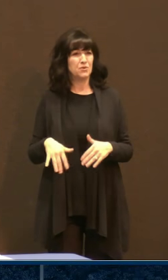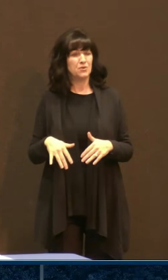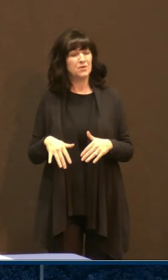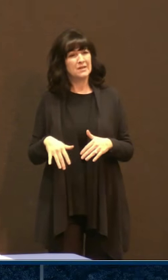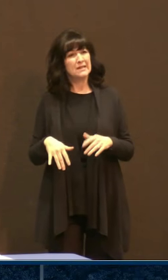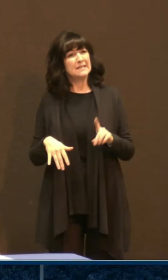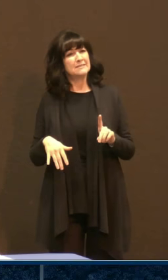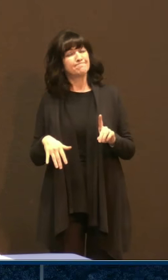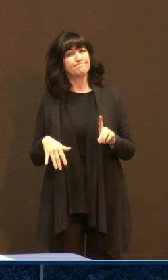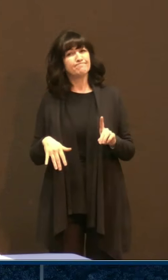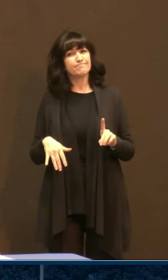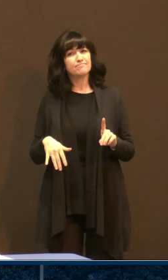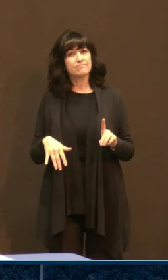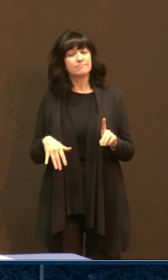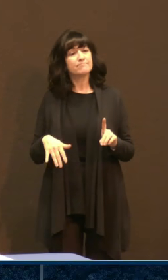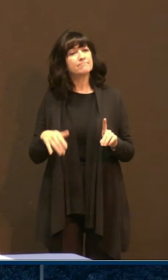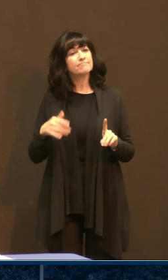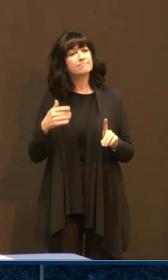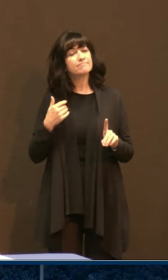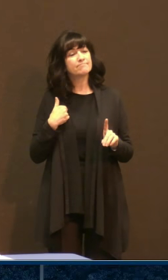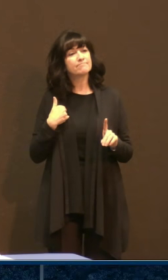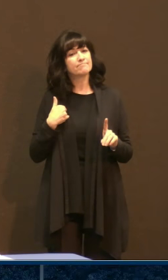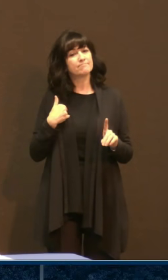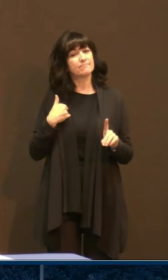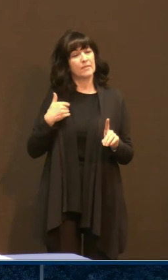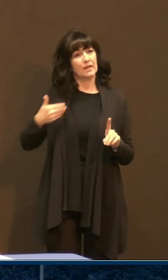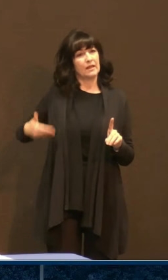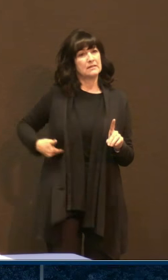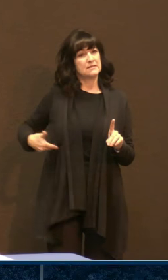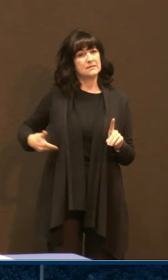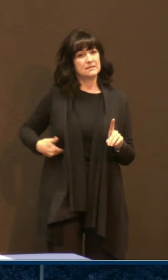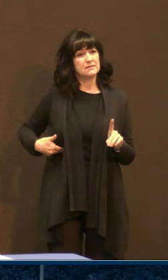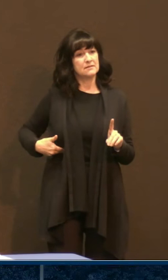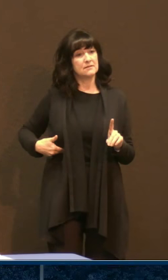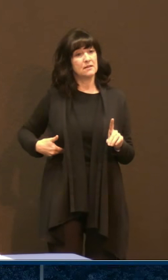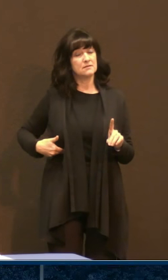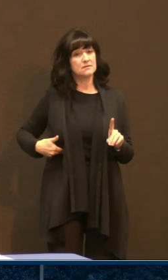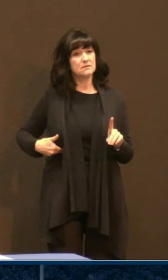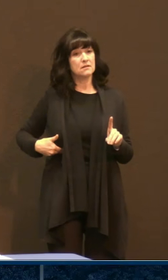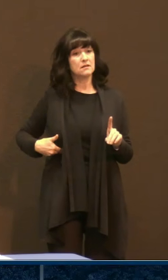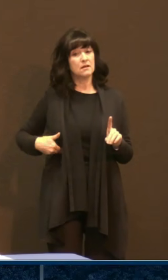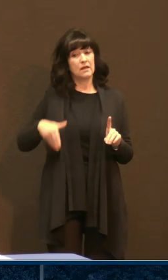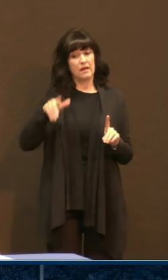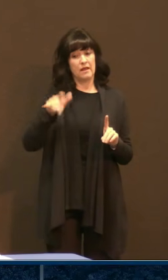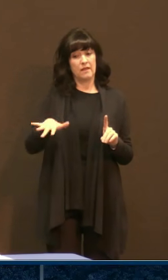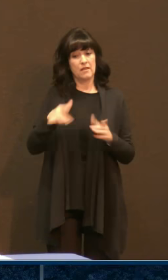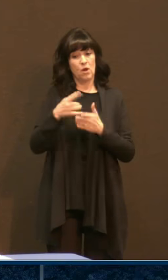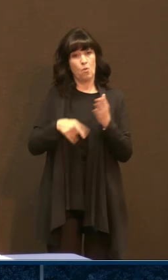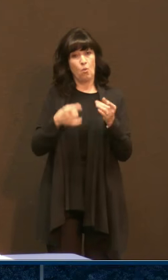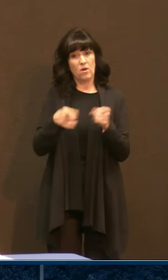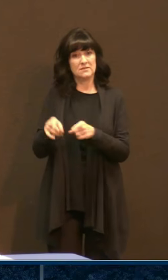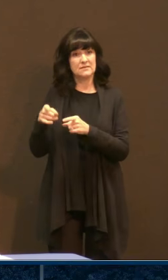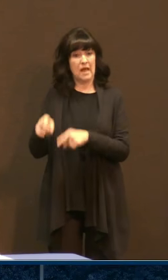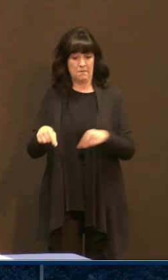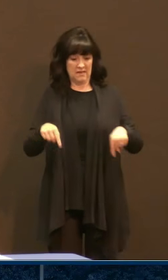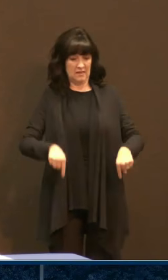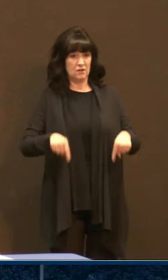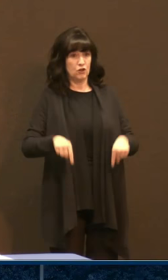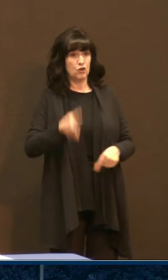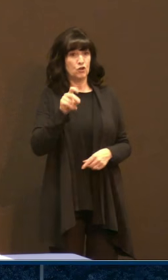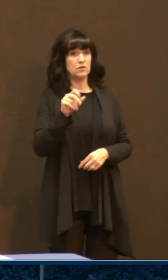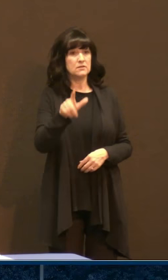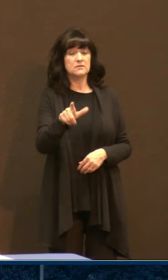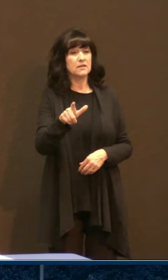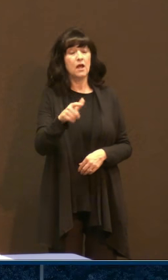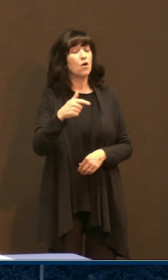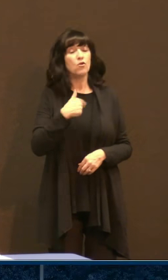when I want to get a real sense, the beauty about Delaware is when I want to get a real sense of that, what's happening on the ground, I just pick up